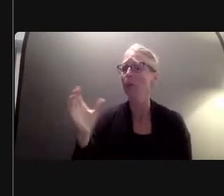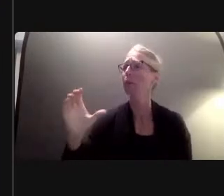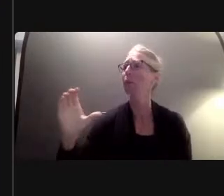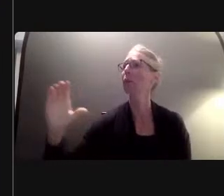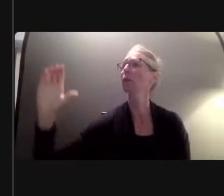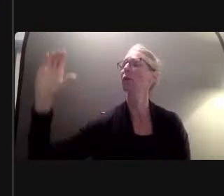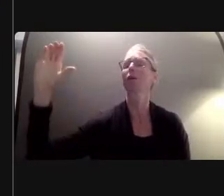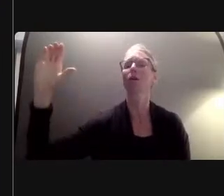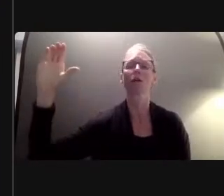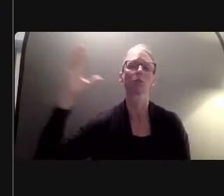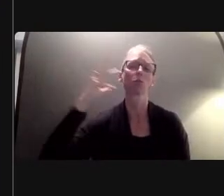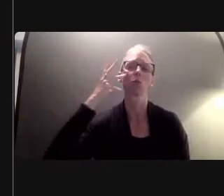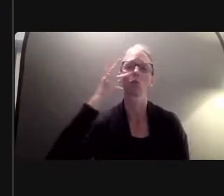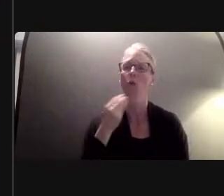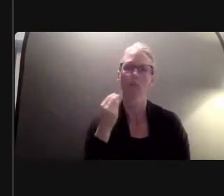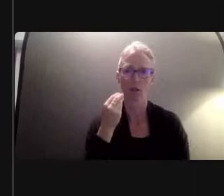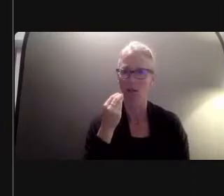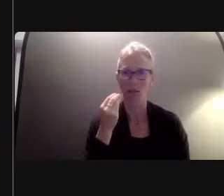common at all.